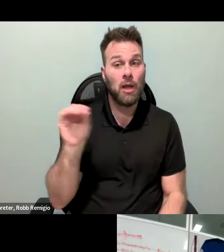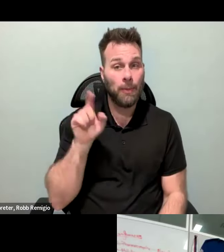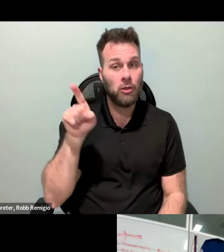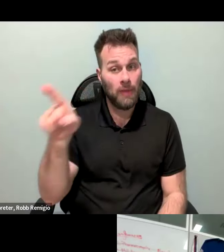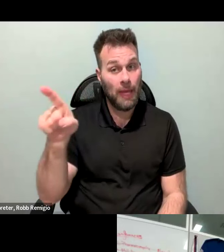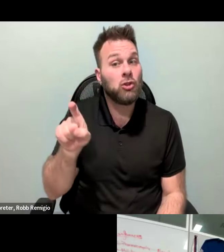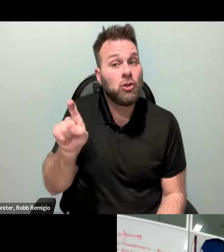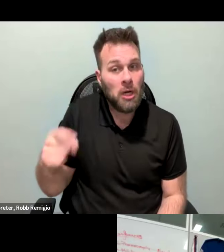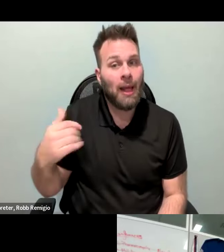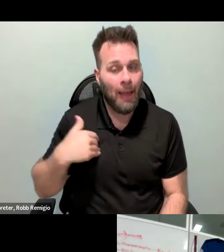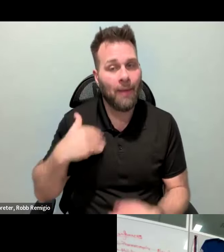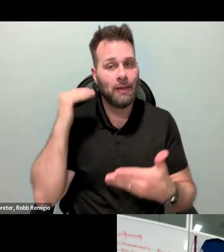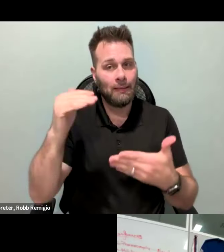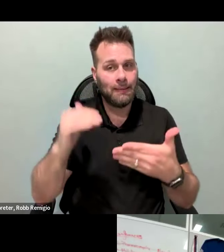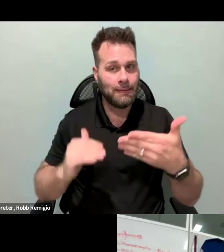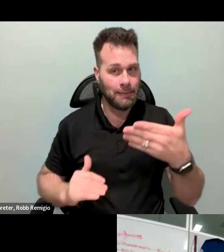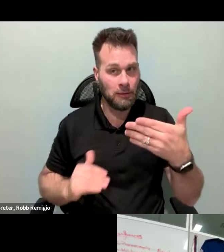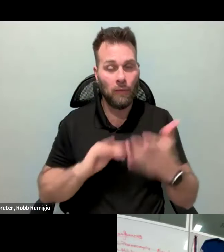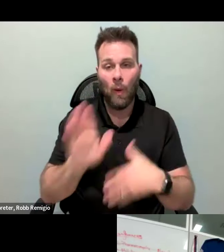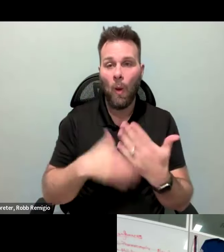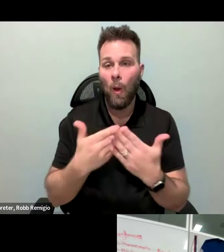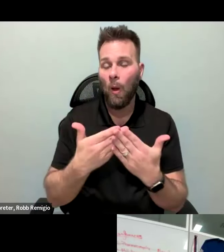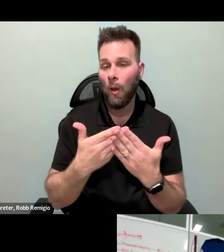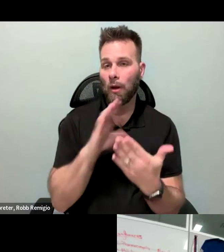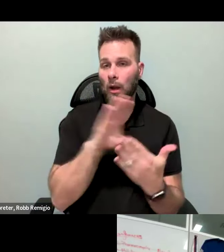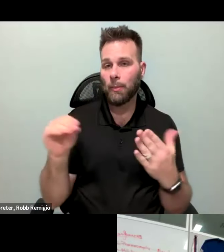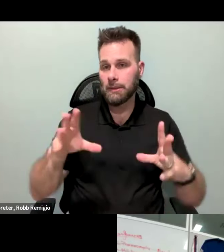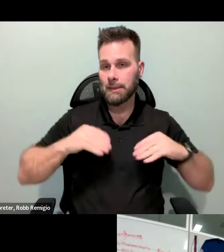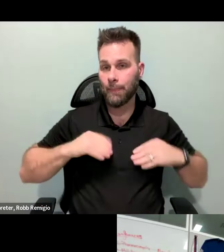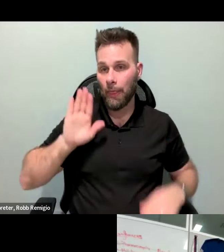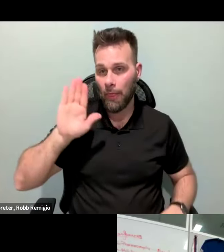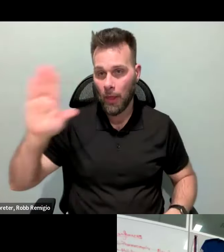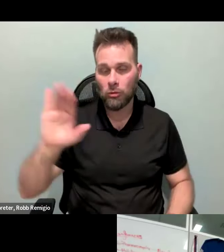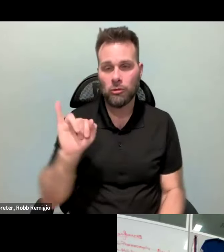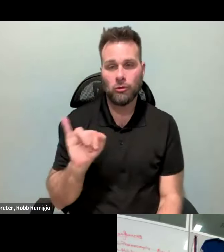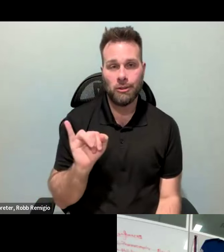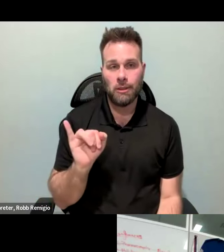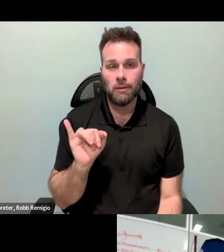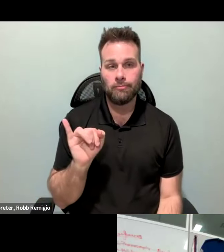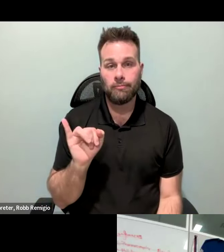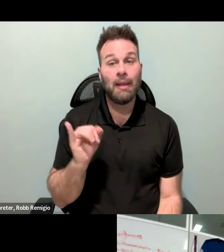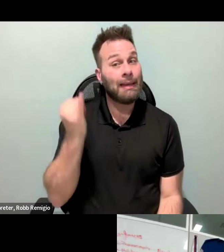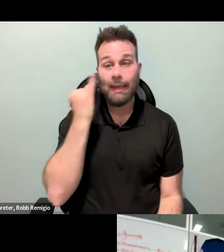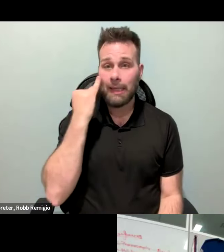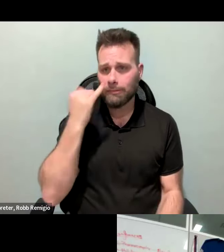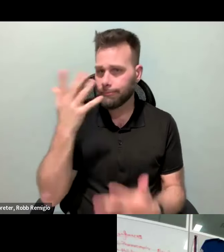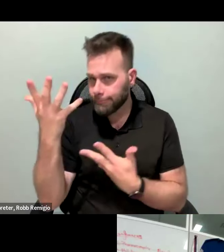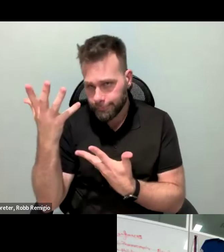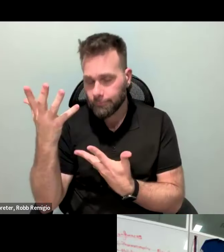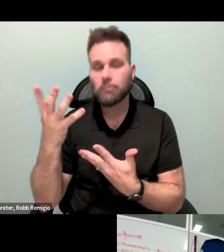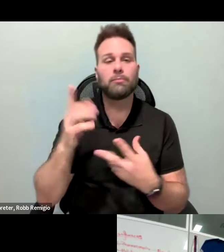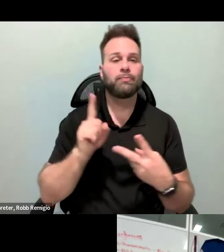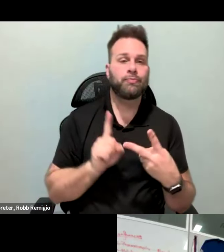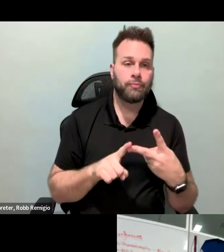a list of the organizations that accept their coverage. Alternatively, you could attempt